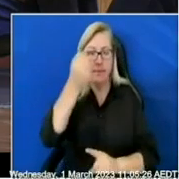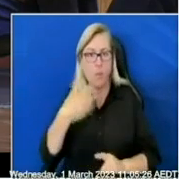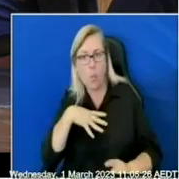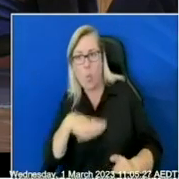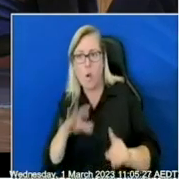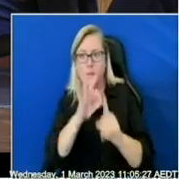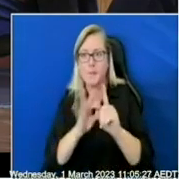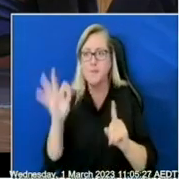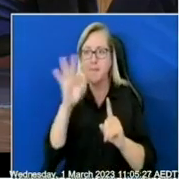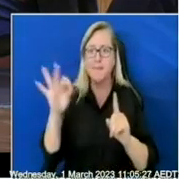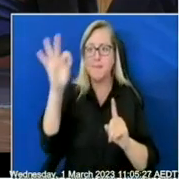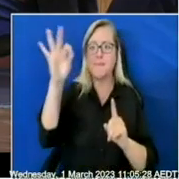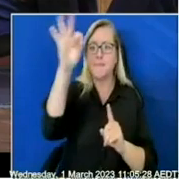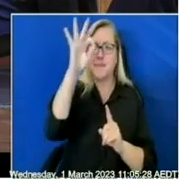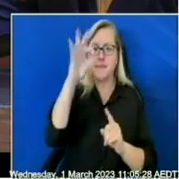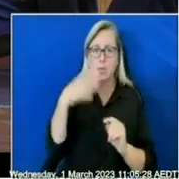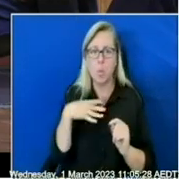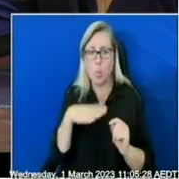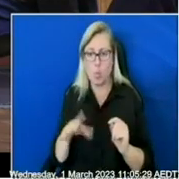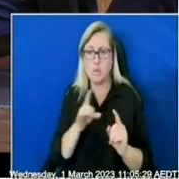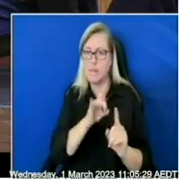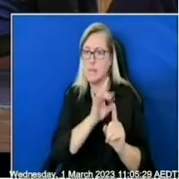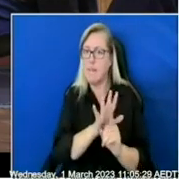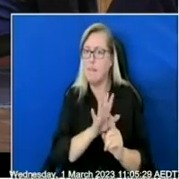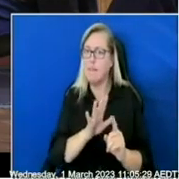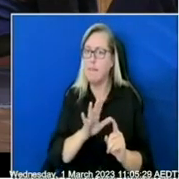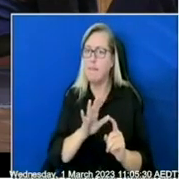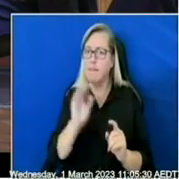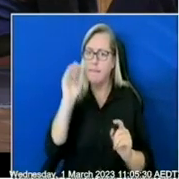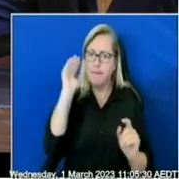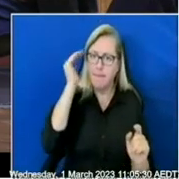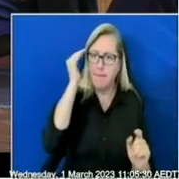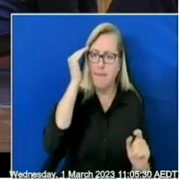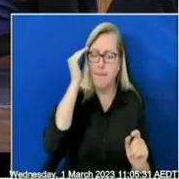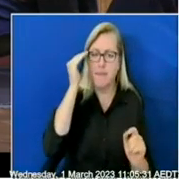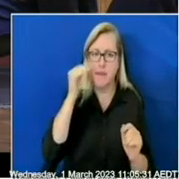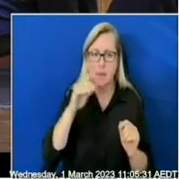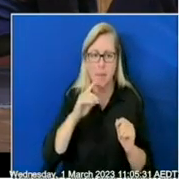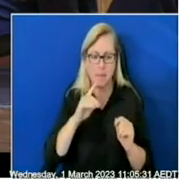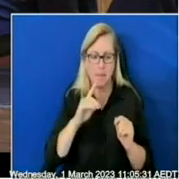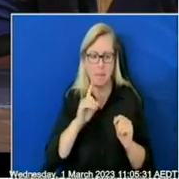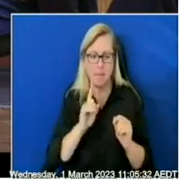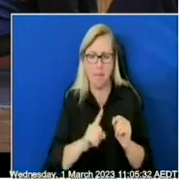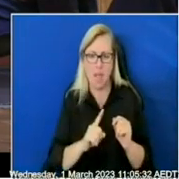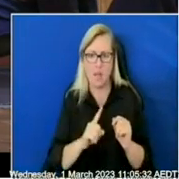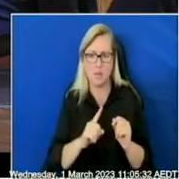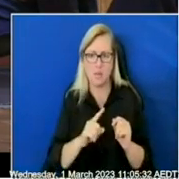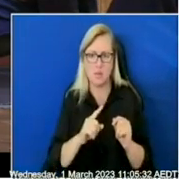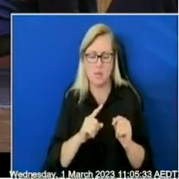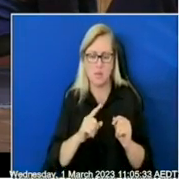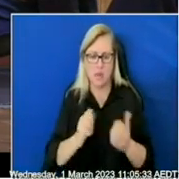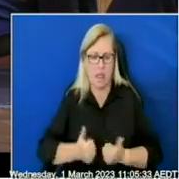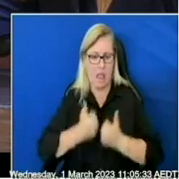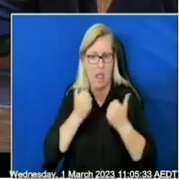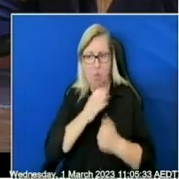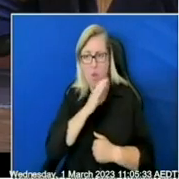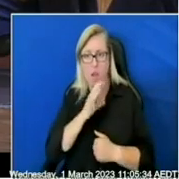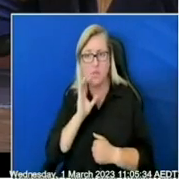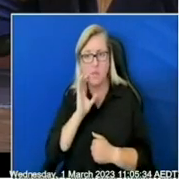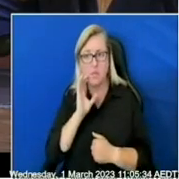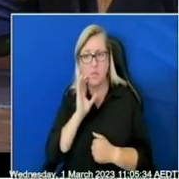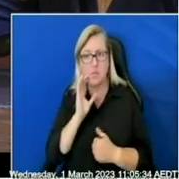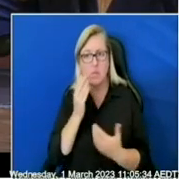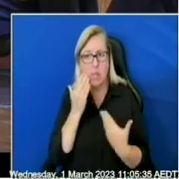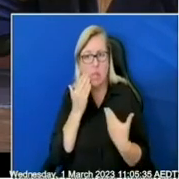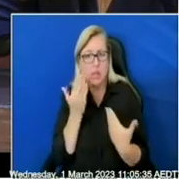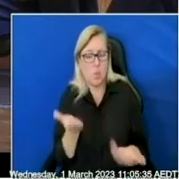herself. But, you know, we don't even, for our cousins, you know, they don't even know. We want this public record to be